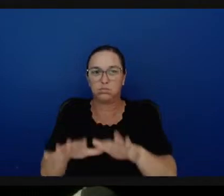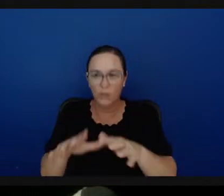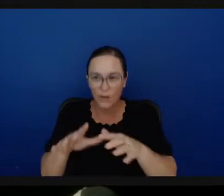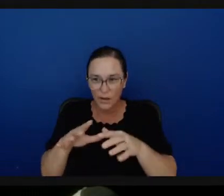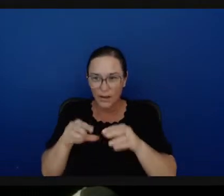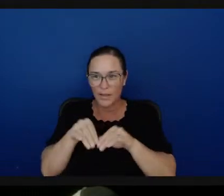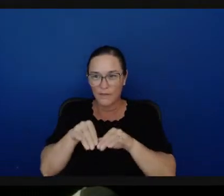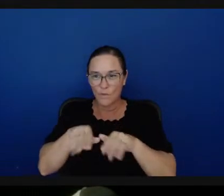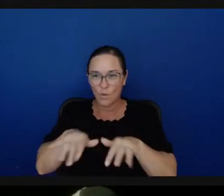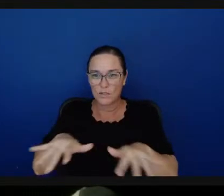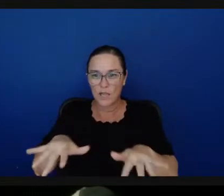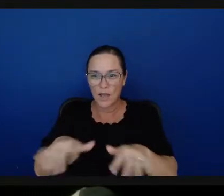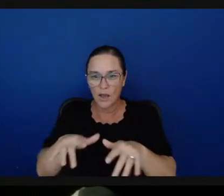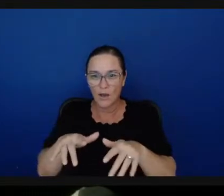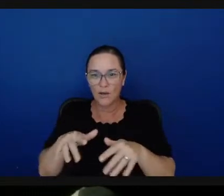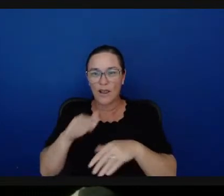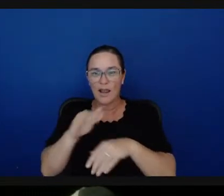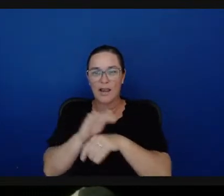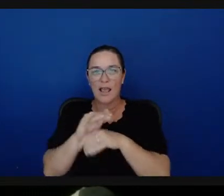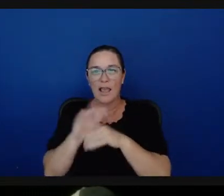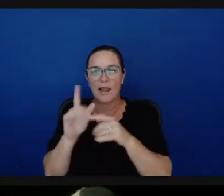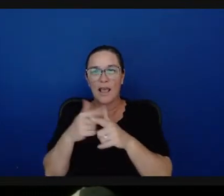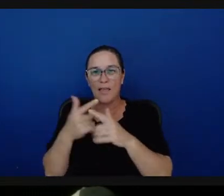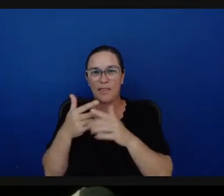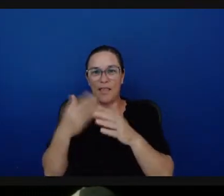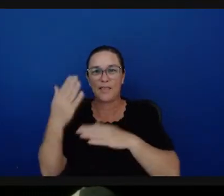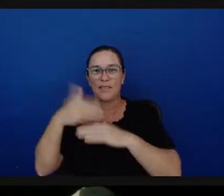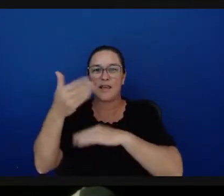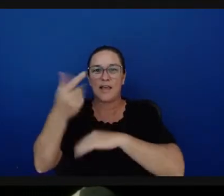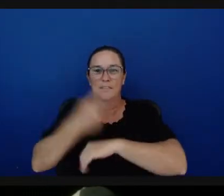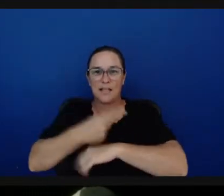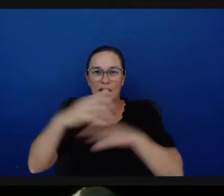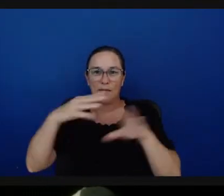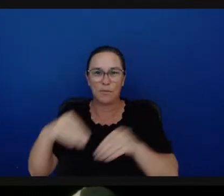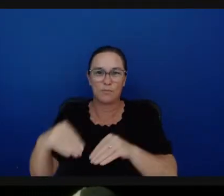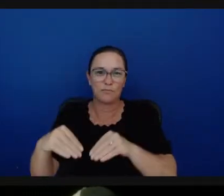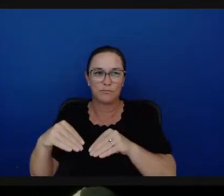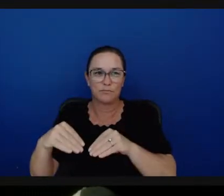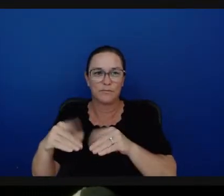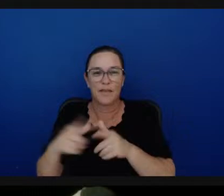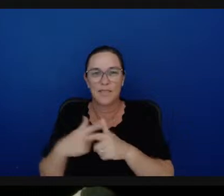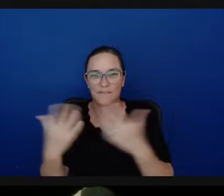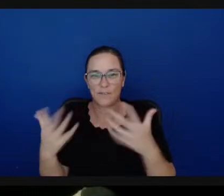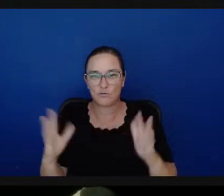outs, that's the nighttime, and here's the next day, they're shut off. Just like that, the eruption is over.